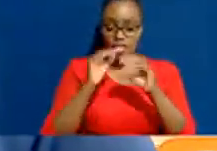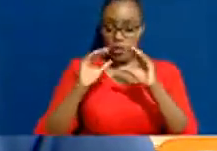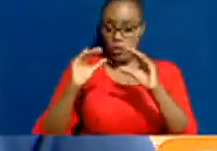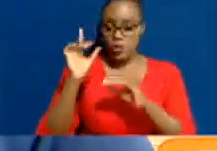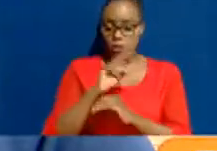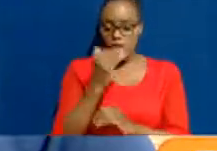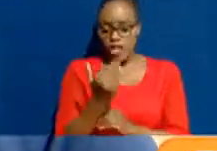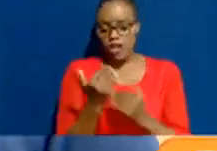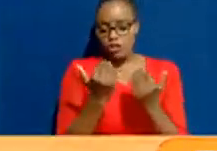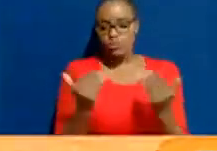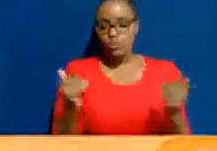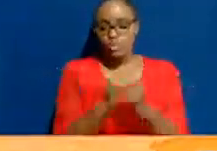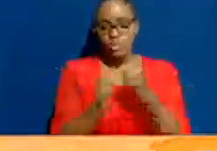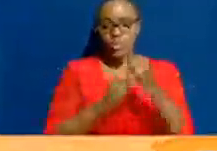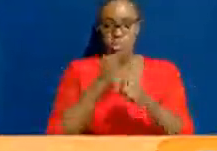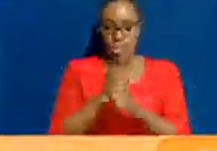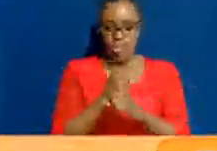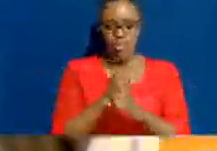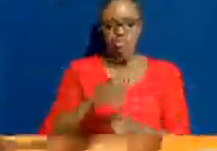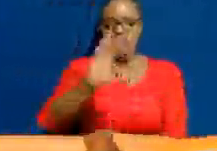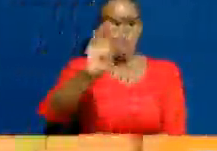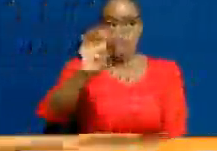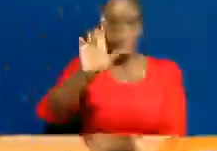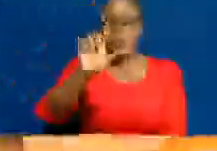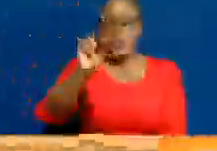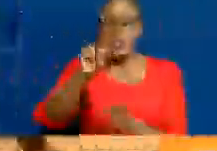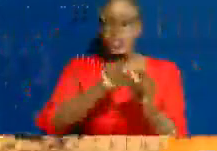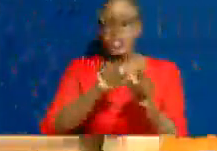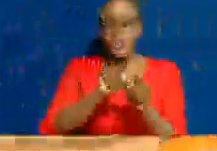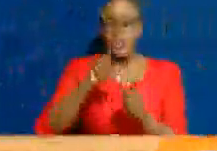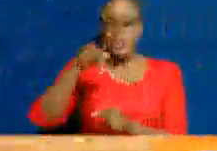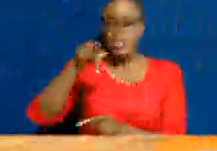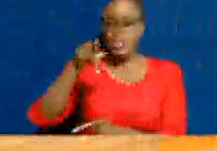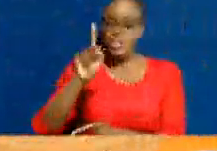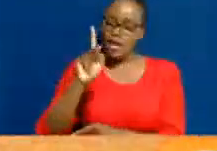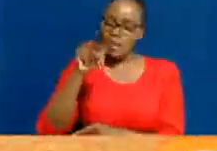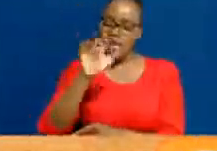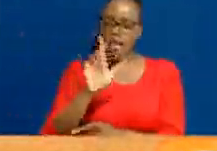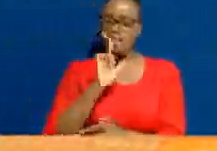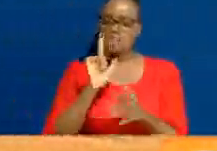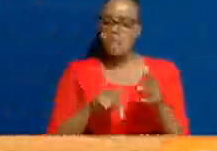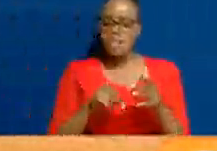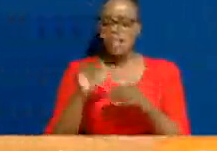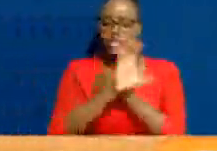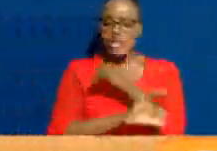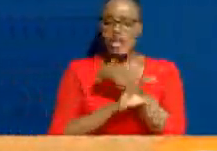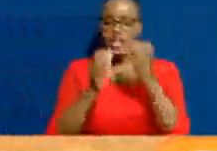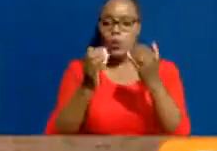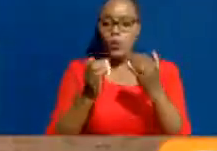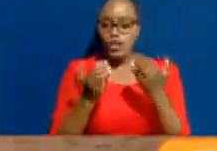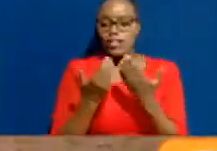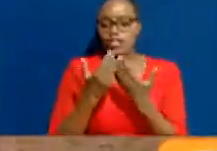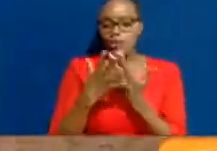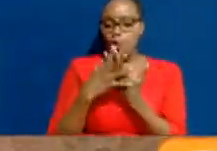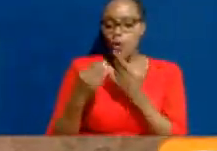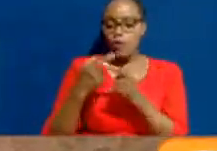watoto wadogo miaka 10. Beldine, who has also trained Premier League side FC Leopards youth team, says as a country we need to borrow a leaf